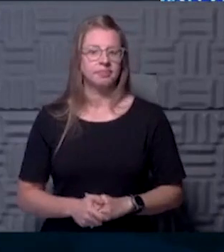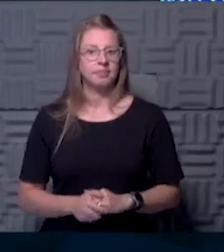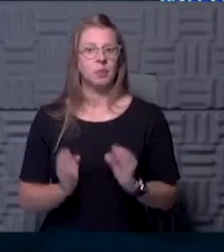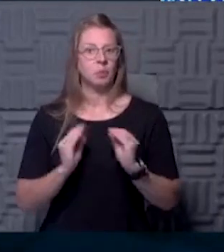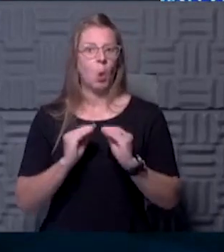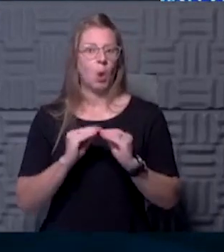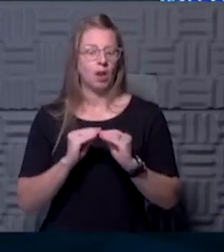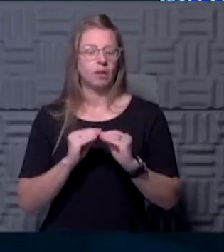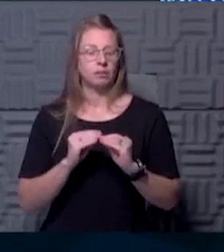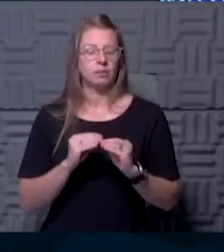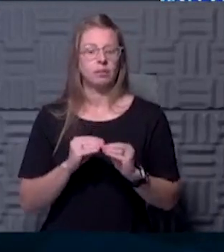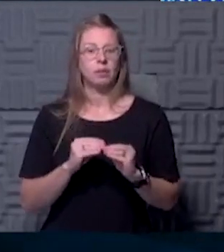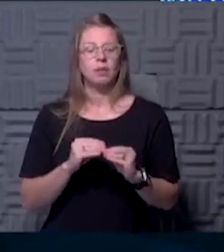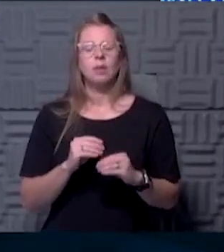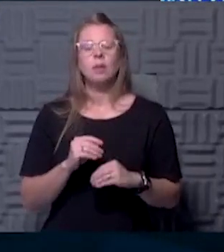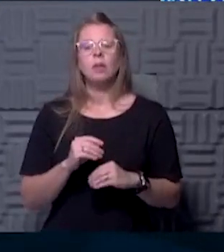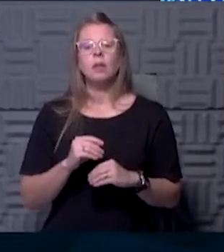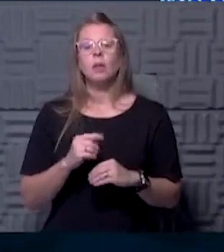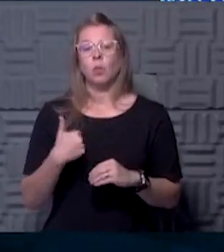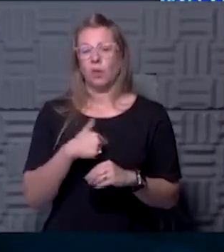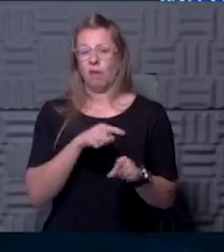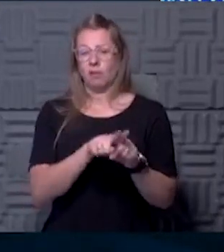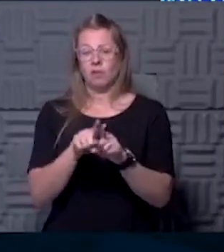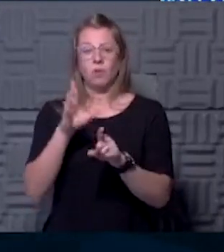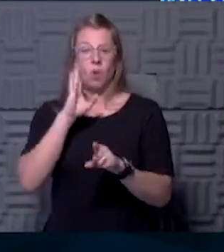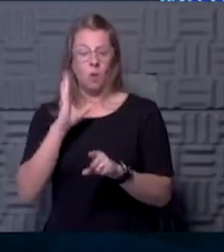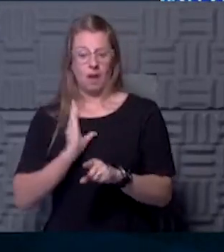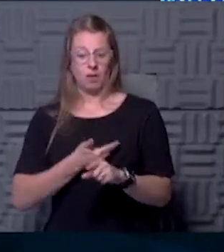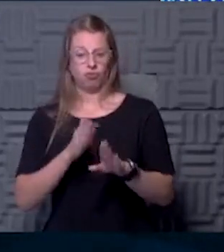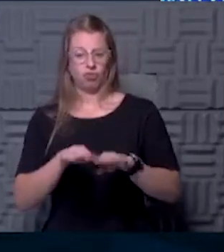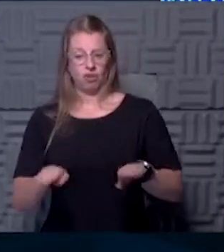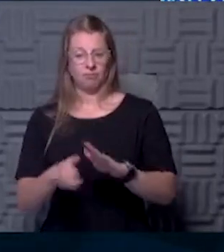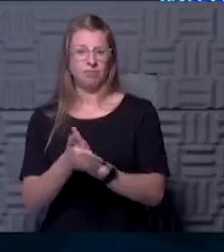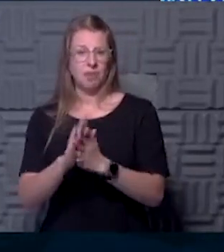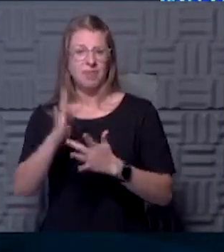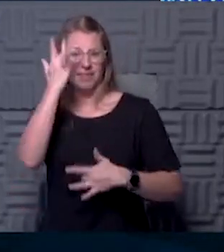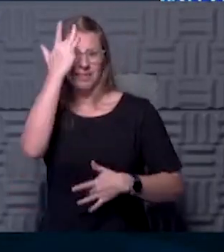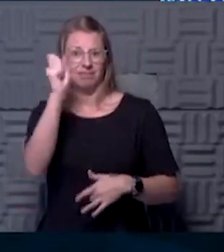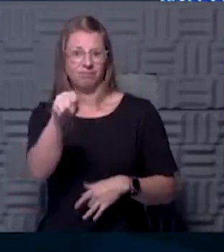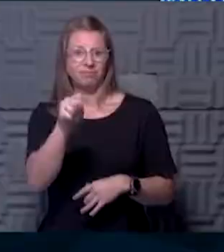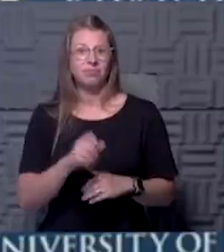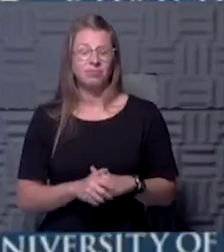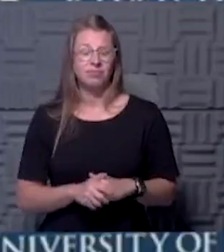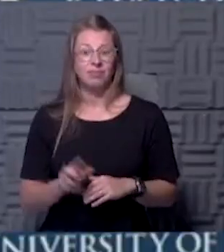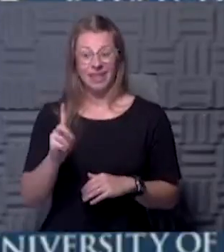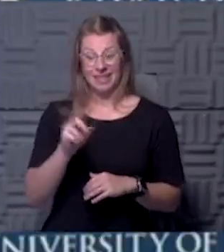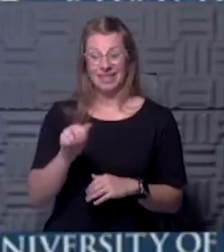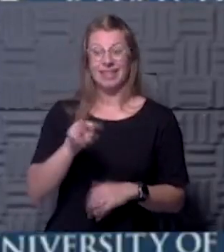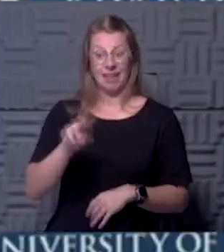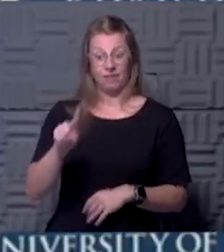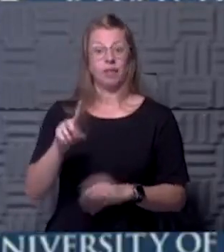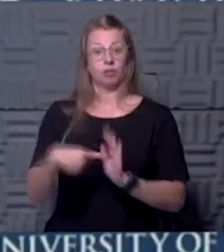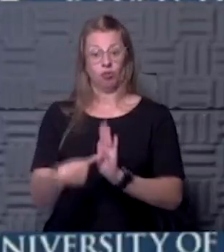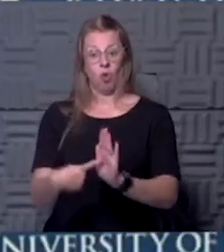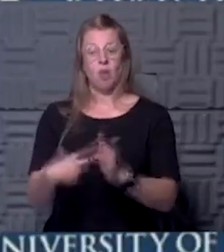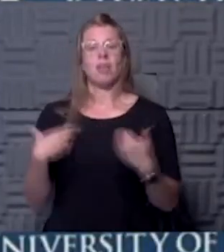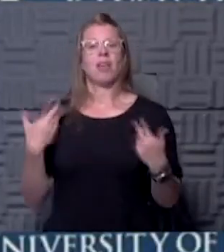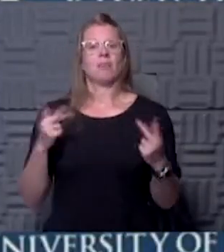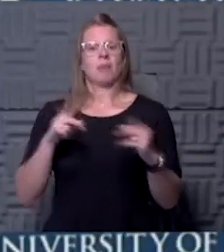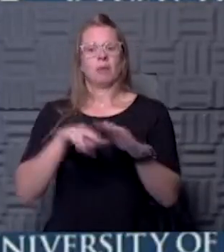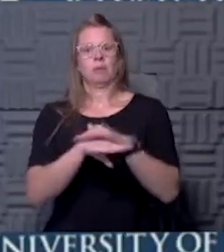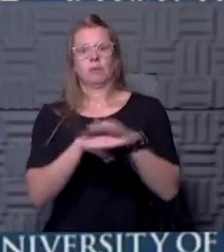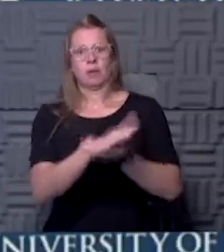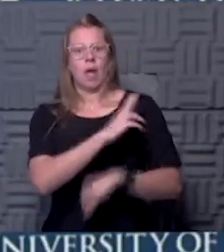in that way. We also know that even our children are getting sick. And as David showed, we've got younger people coming into